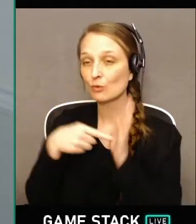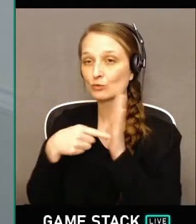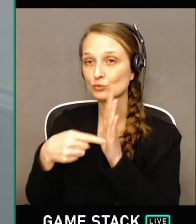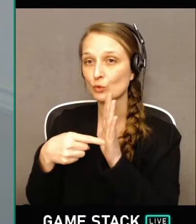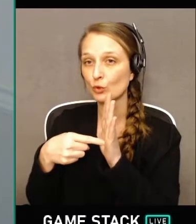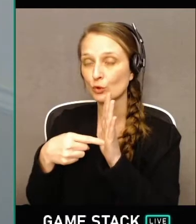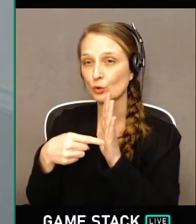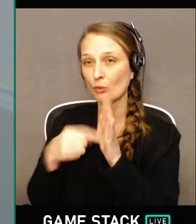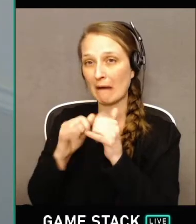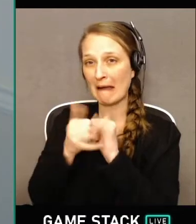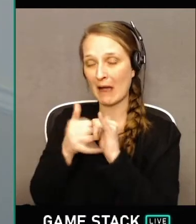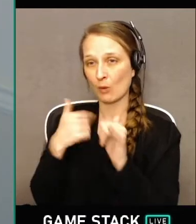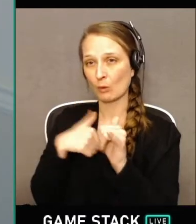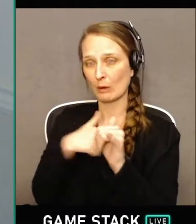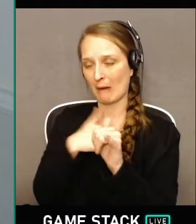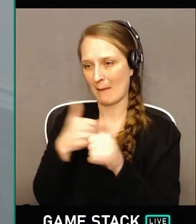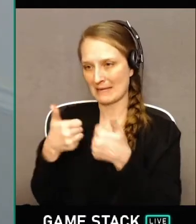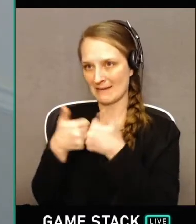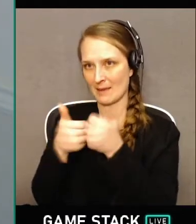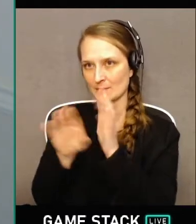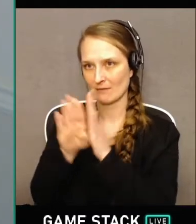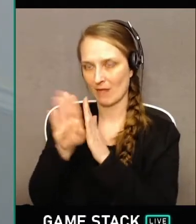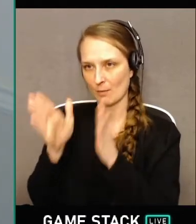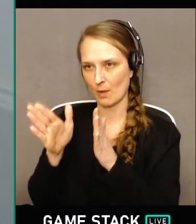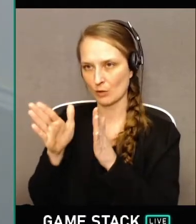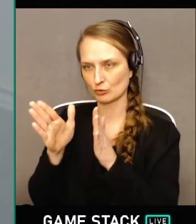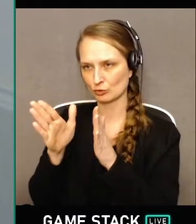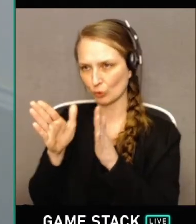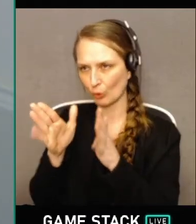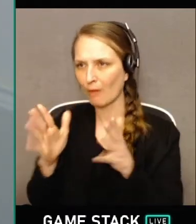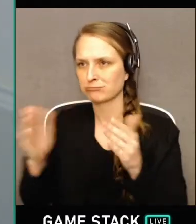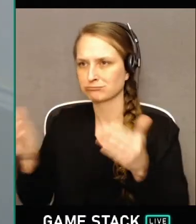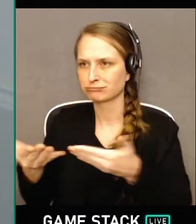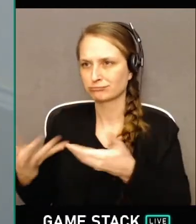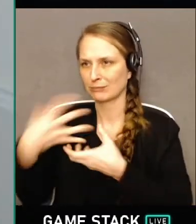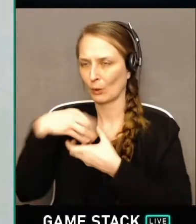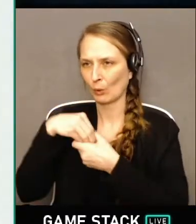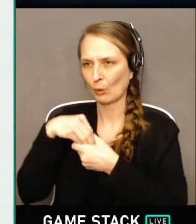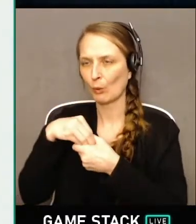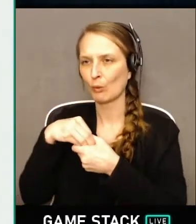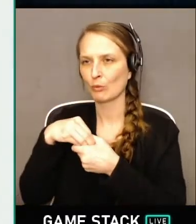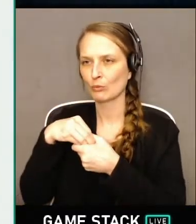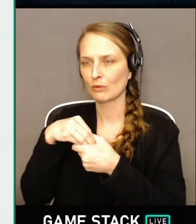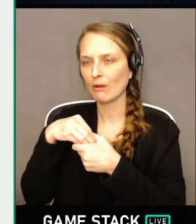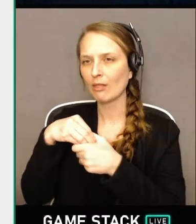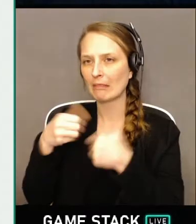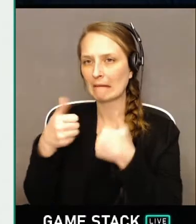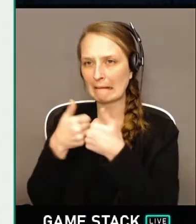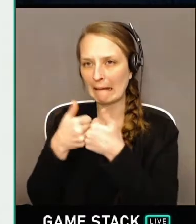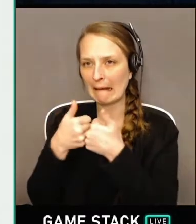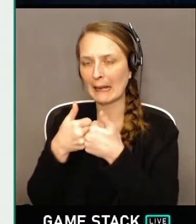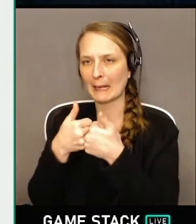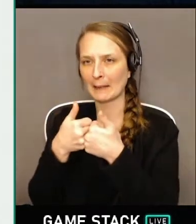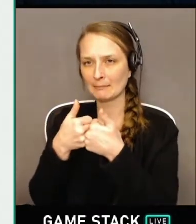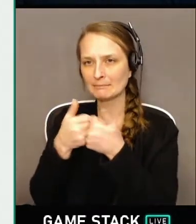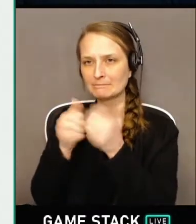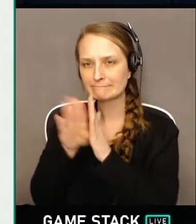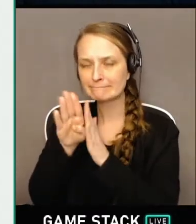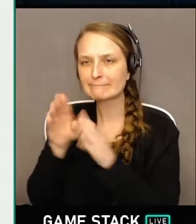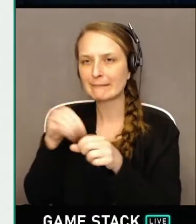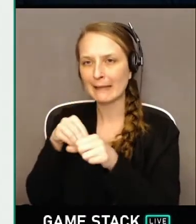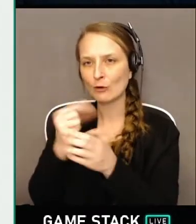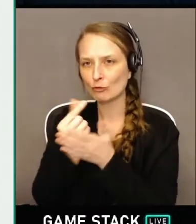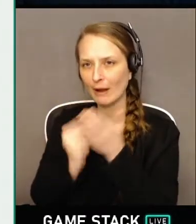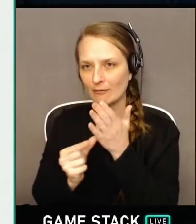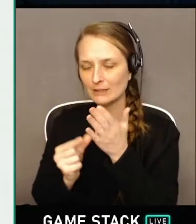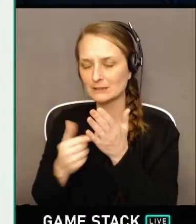helping game developers to embrace the new generation of gaming graphics. In recent years, we have witnessed a long list